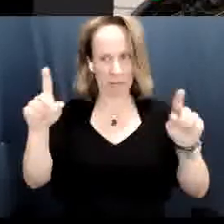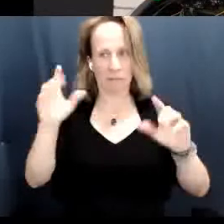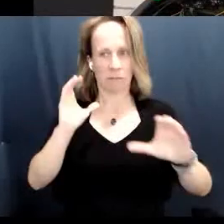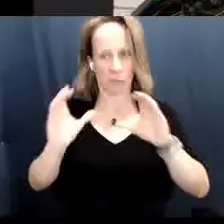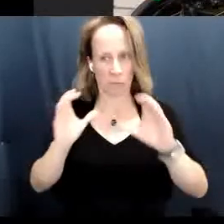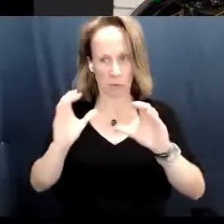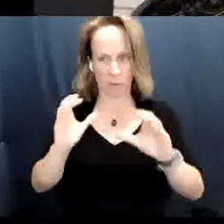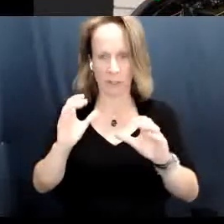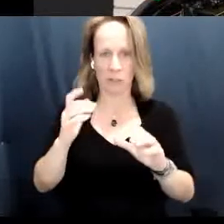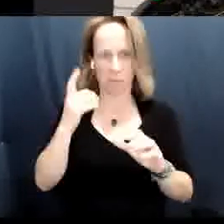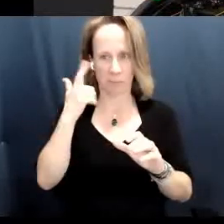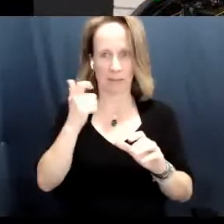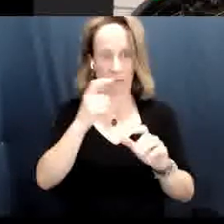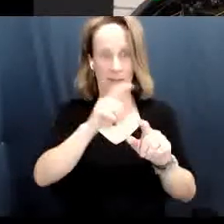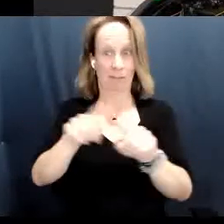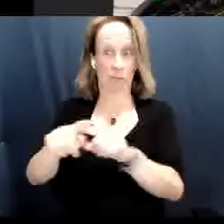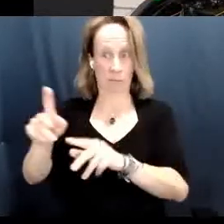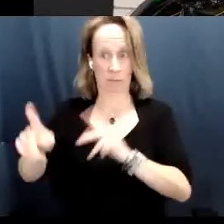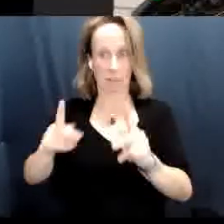different identities.